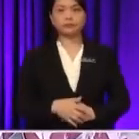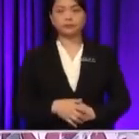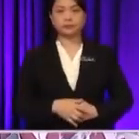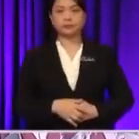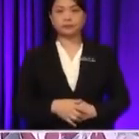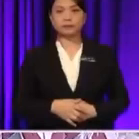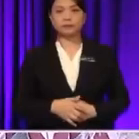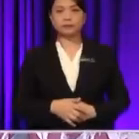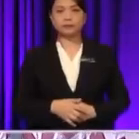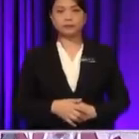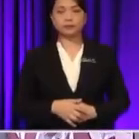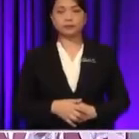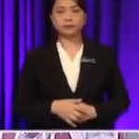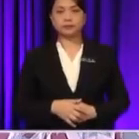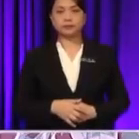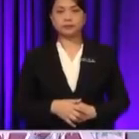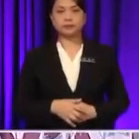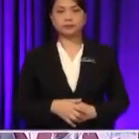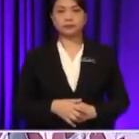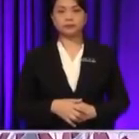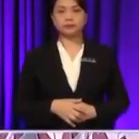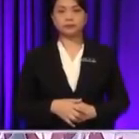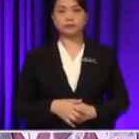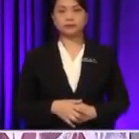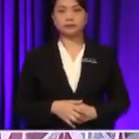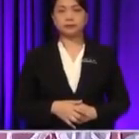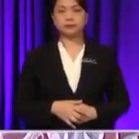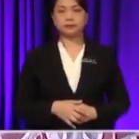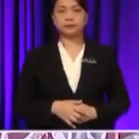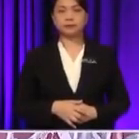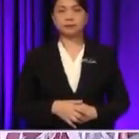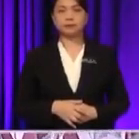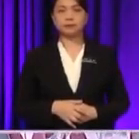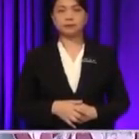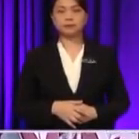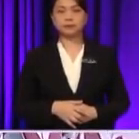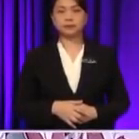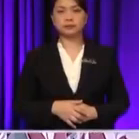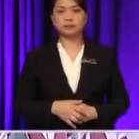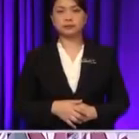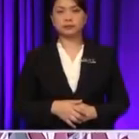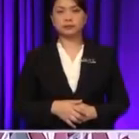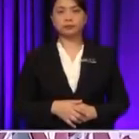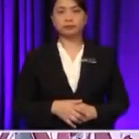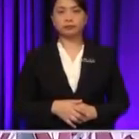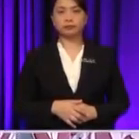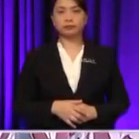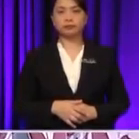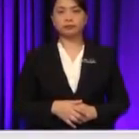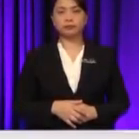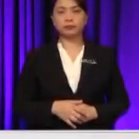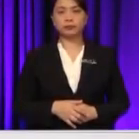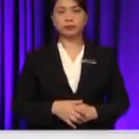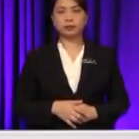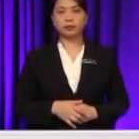lively conversation for me. Okay, thank you, Sharifa. Mm-hmm. Okay, why don't we ask for the volunteer for the next paragraph? All right.